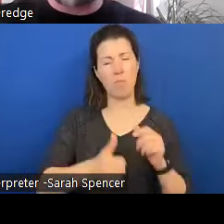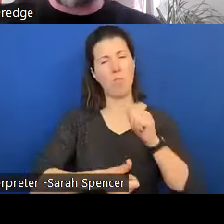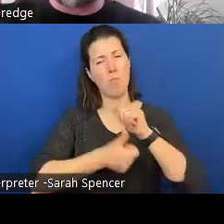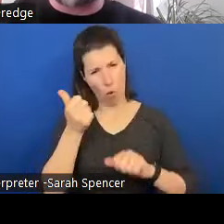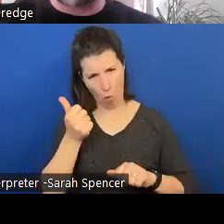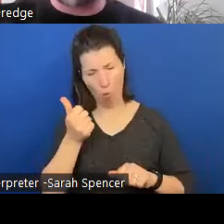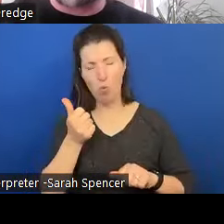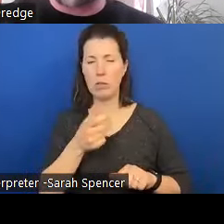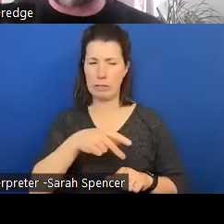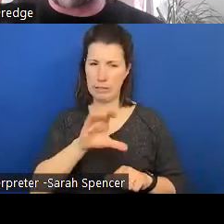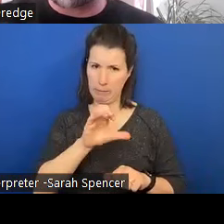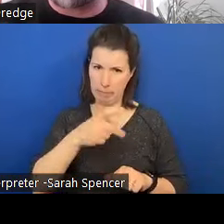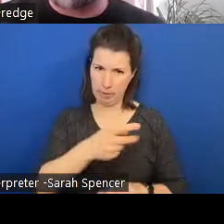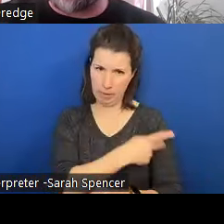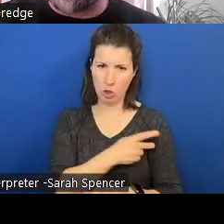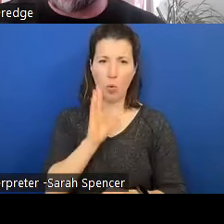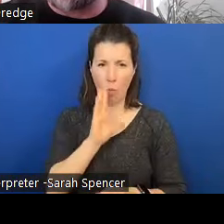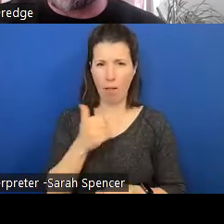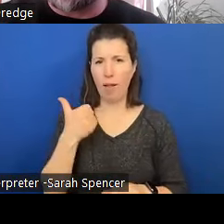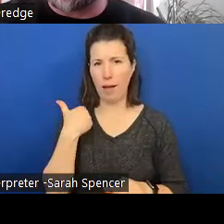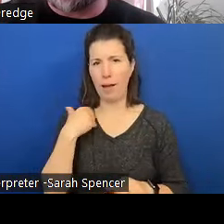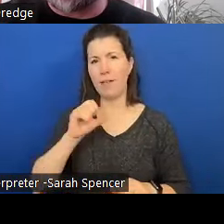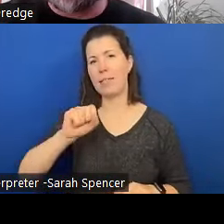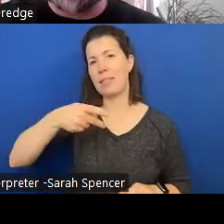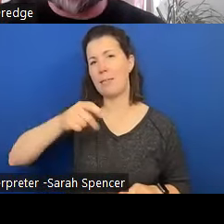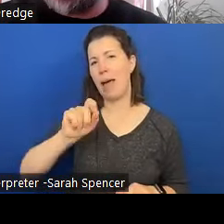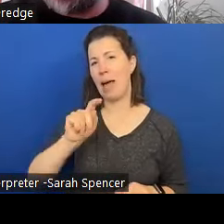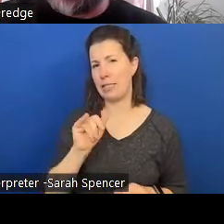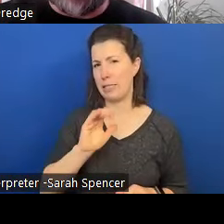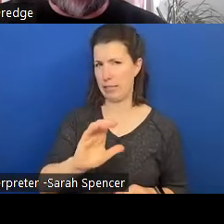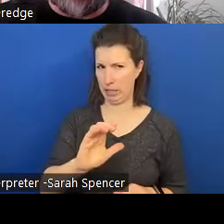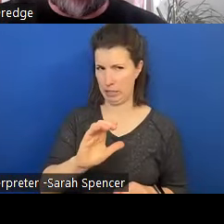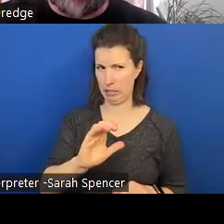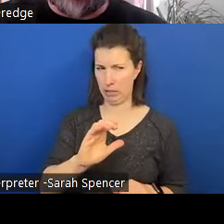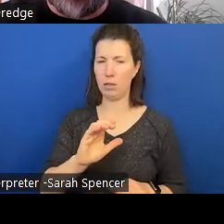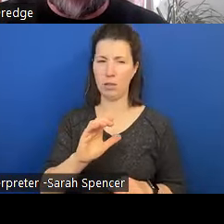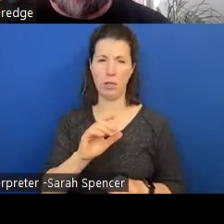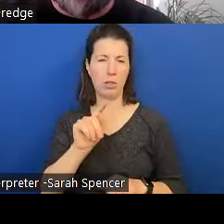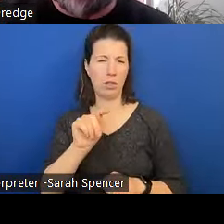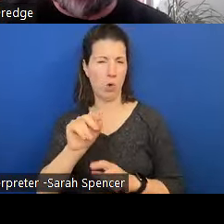And so just a couple of like sort of common things that we see.